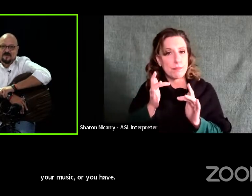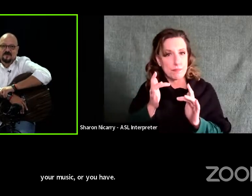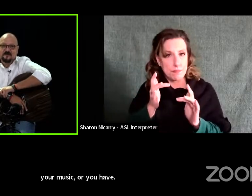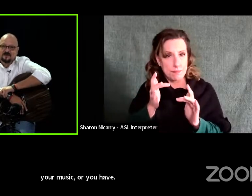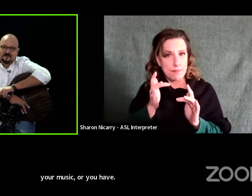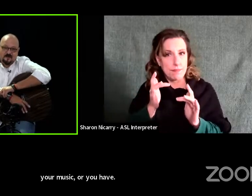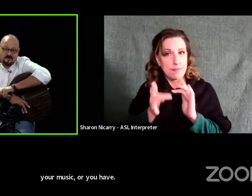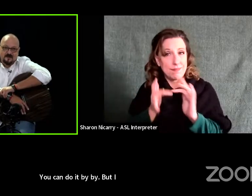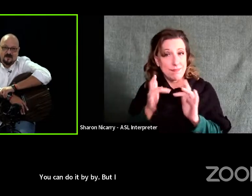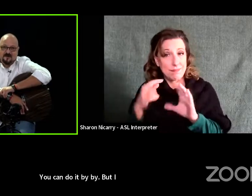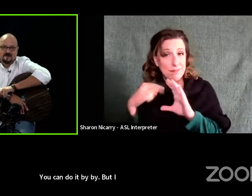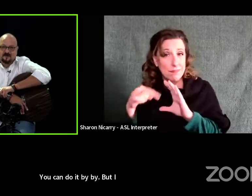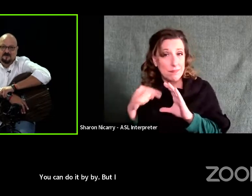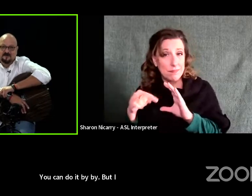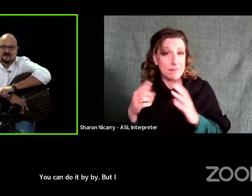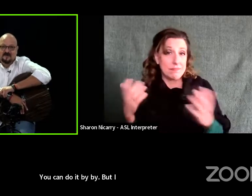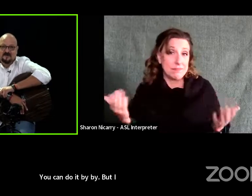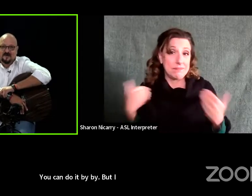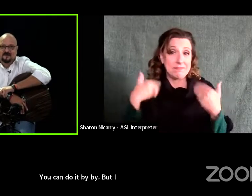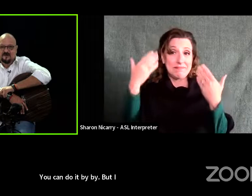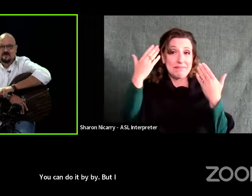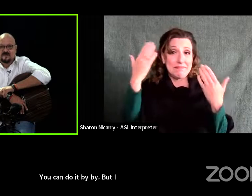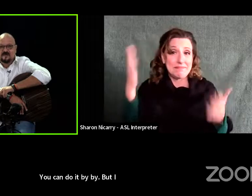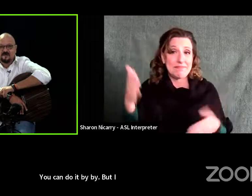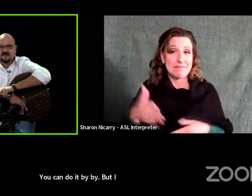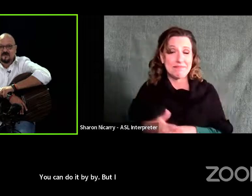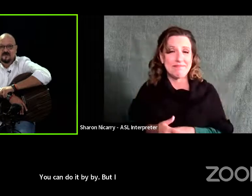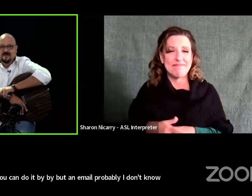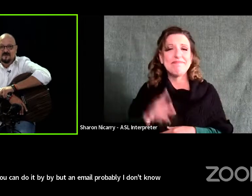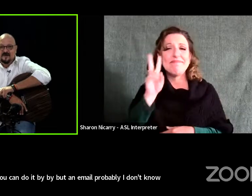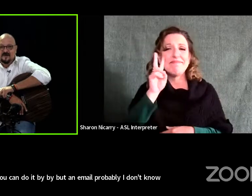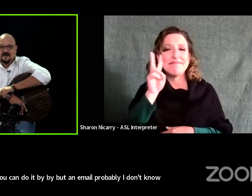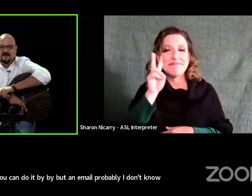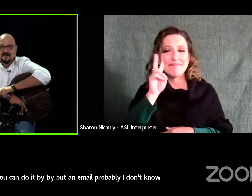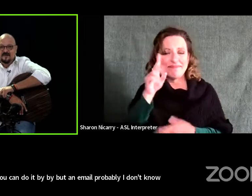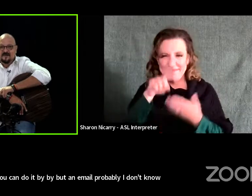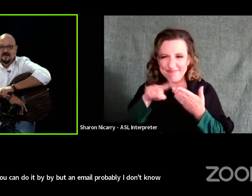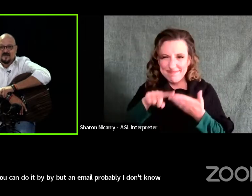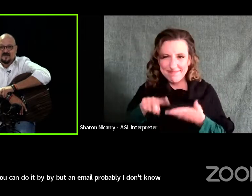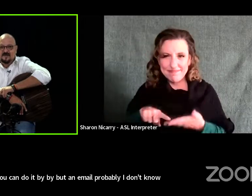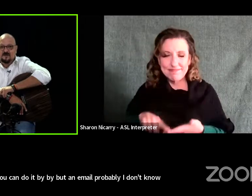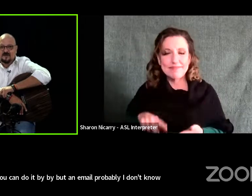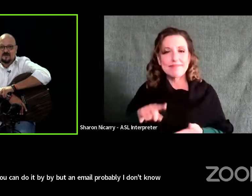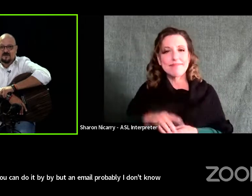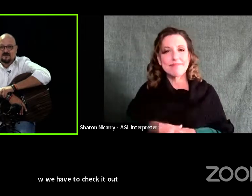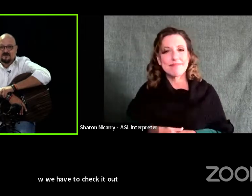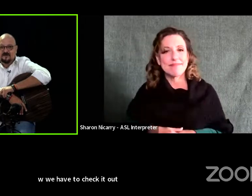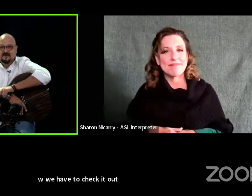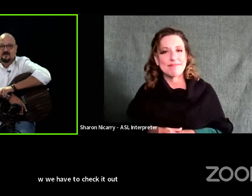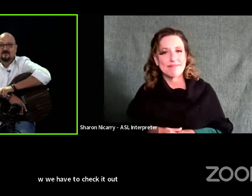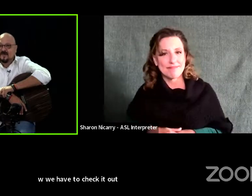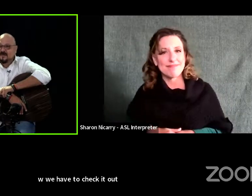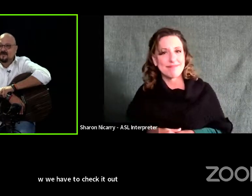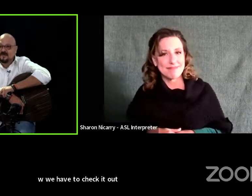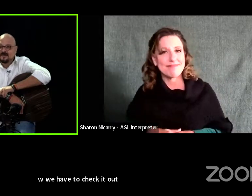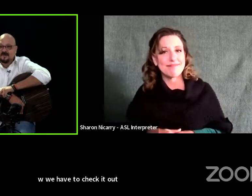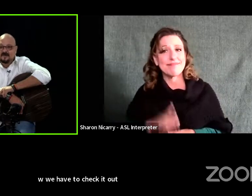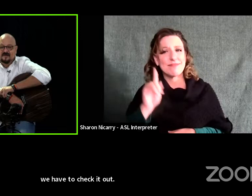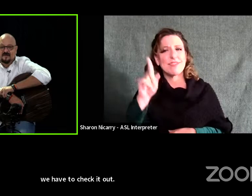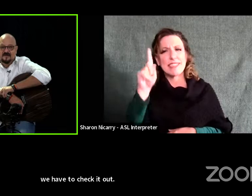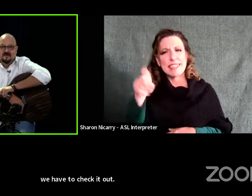by an email. Probably, I don't know. We have to check it out. But that is the way to